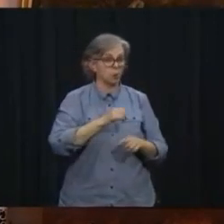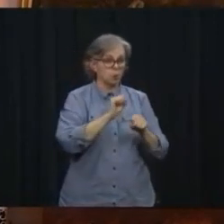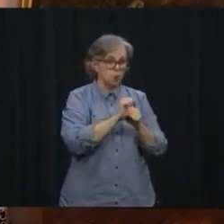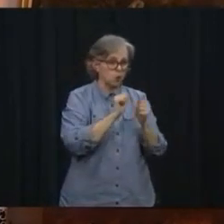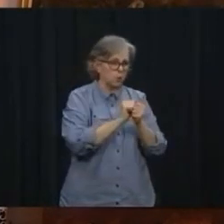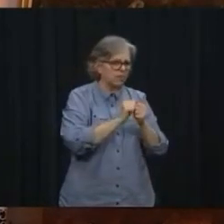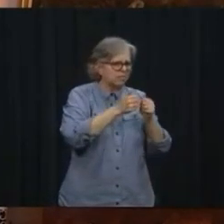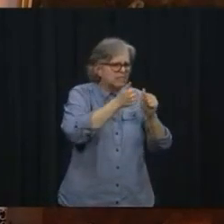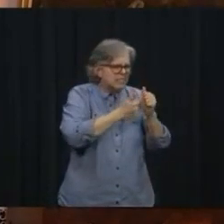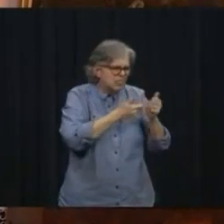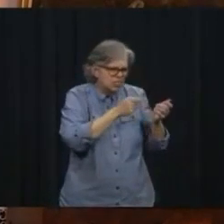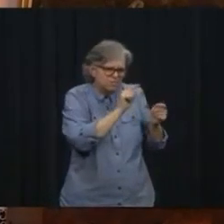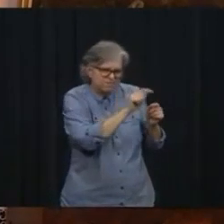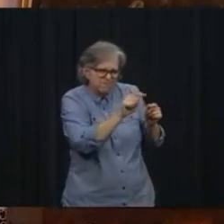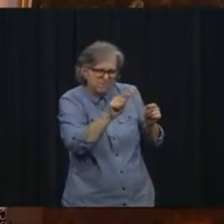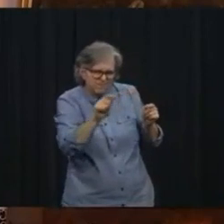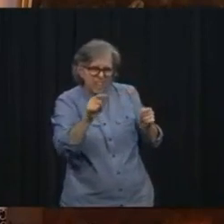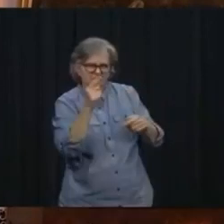them for doing that.